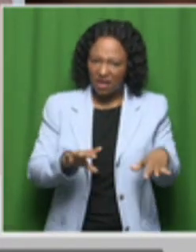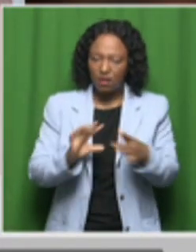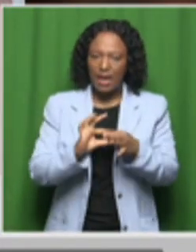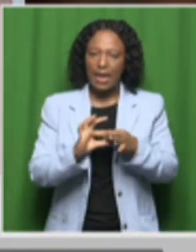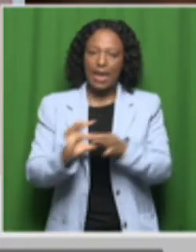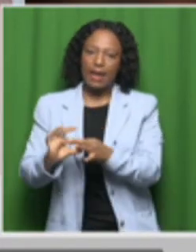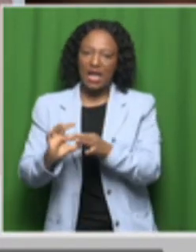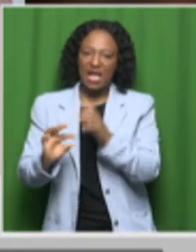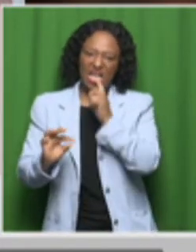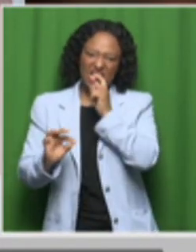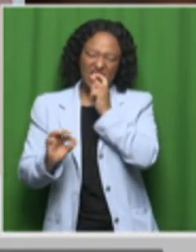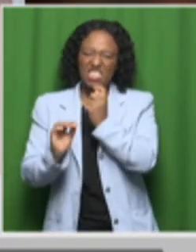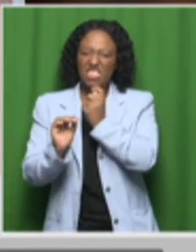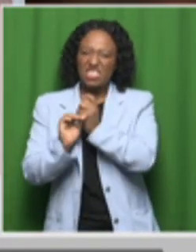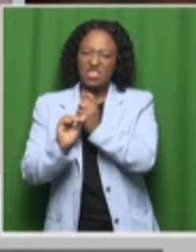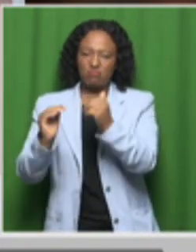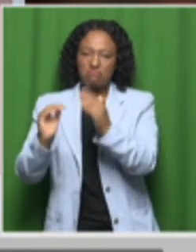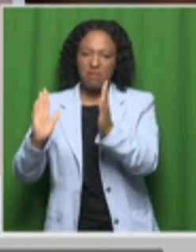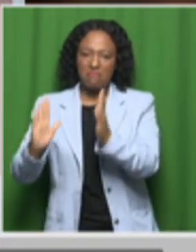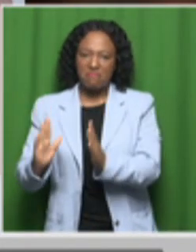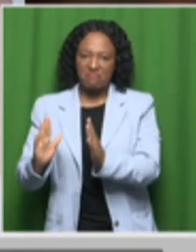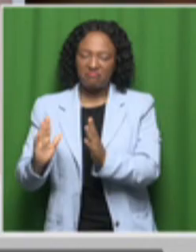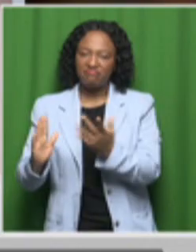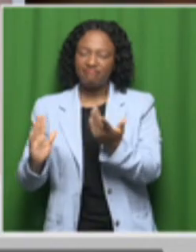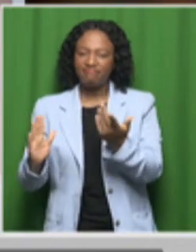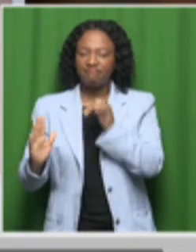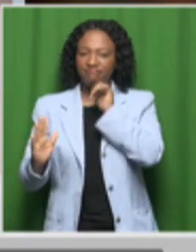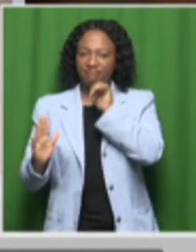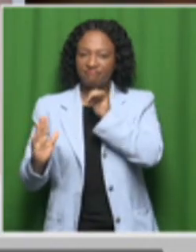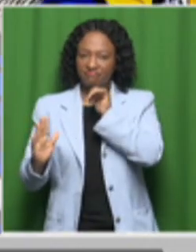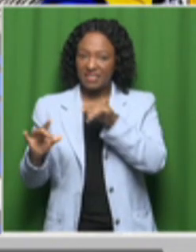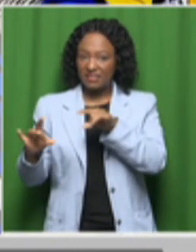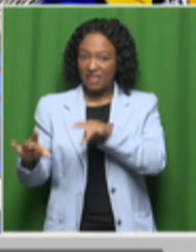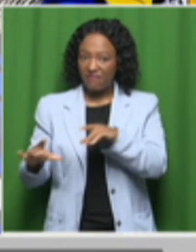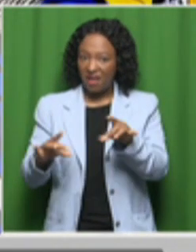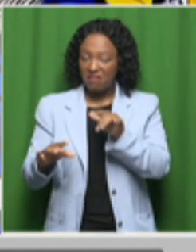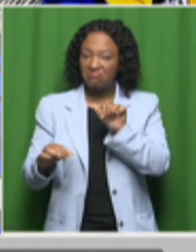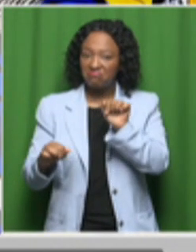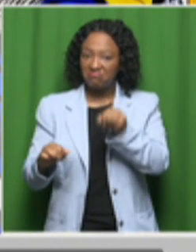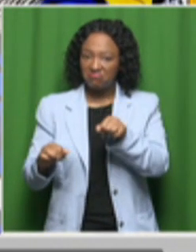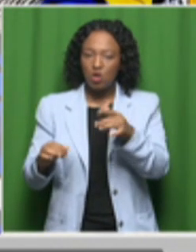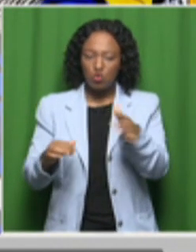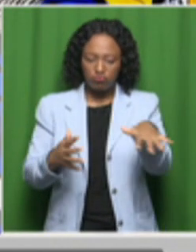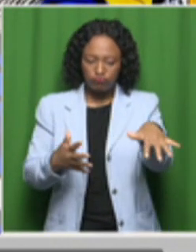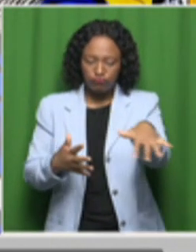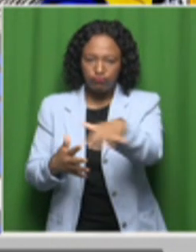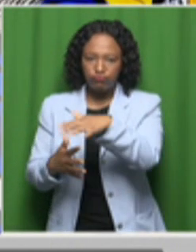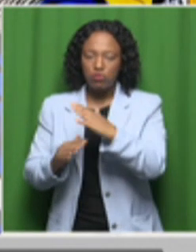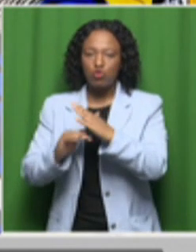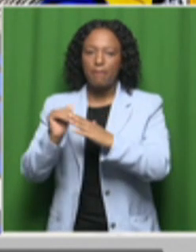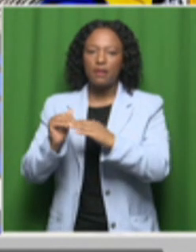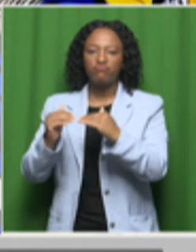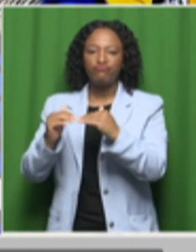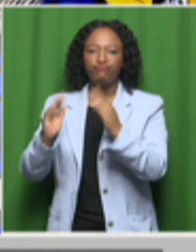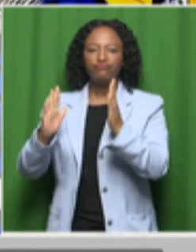able to put it throughout together and build something that brings warmth, that brings a shelter as well. And